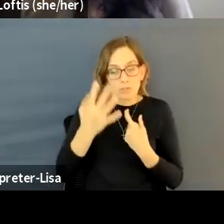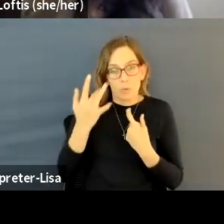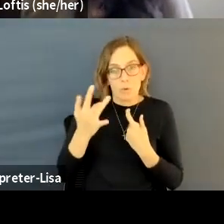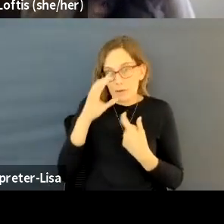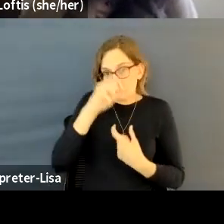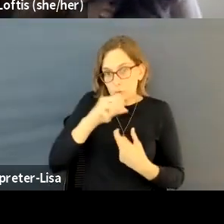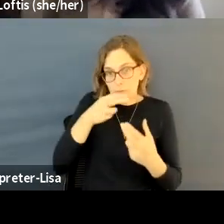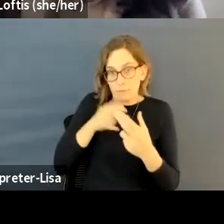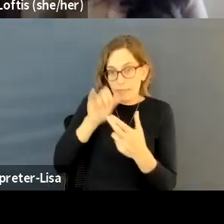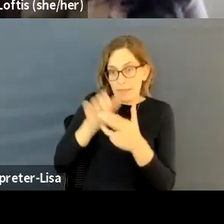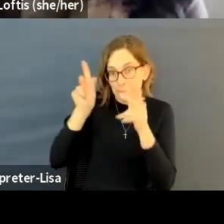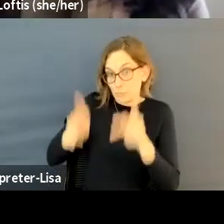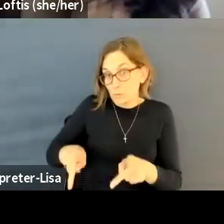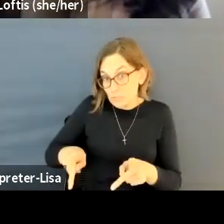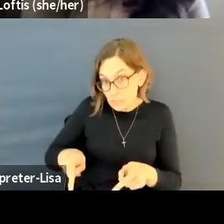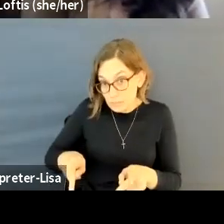person.